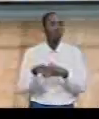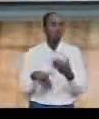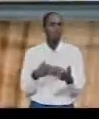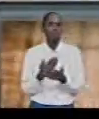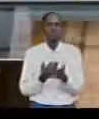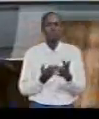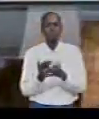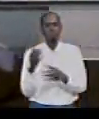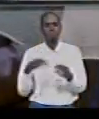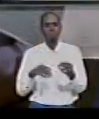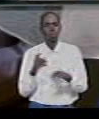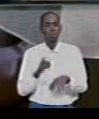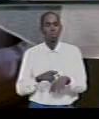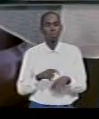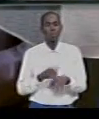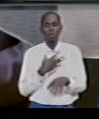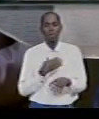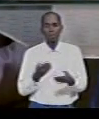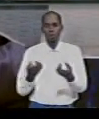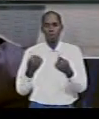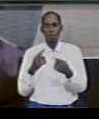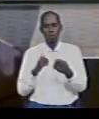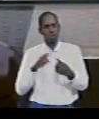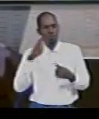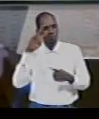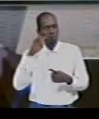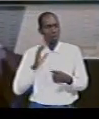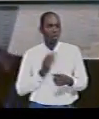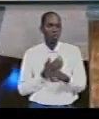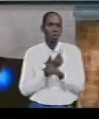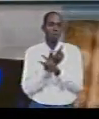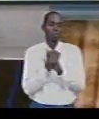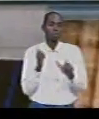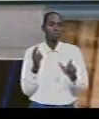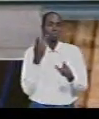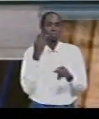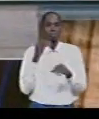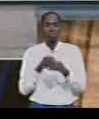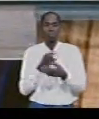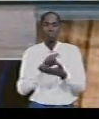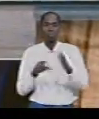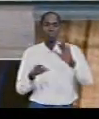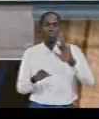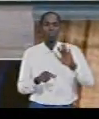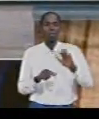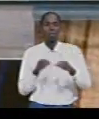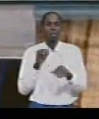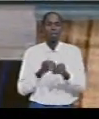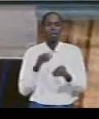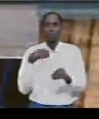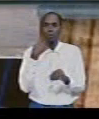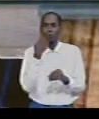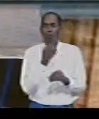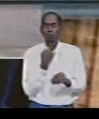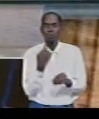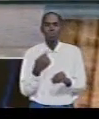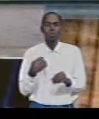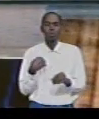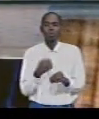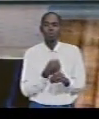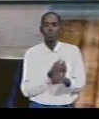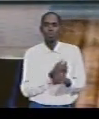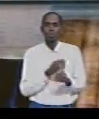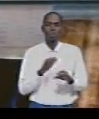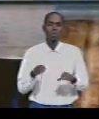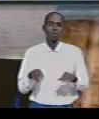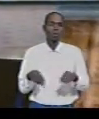our liberty. Look at verse 5. Verse 5 says, to whom we give place by